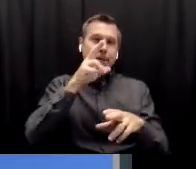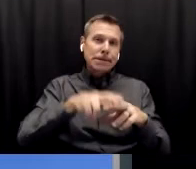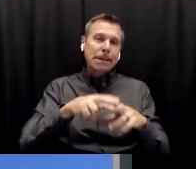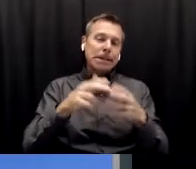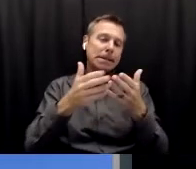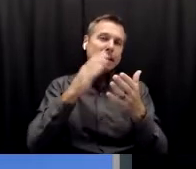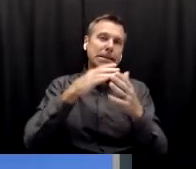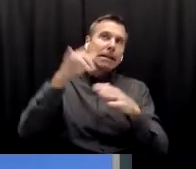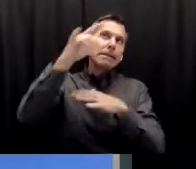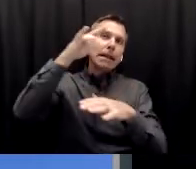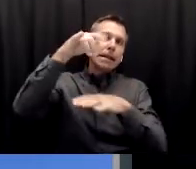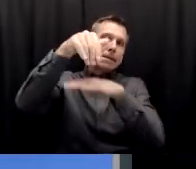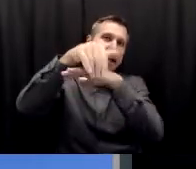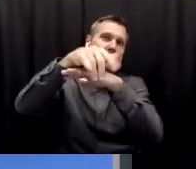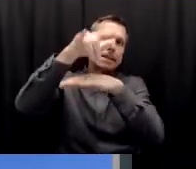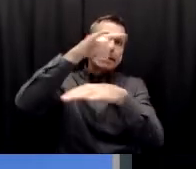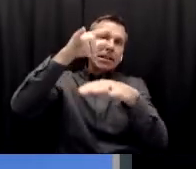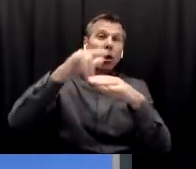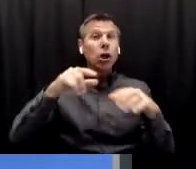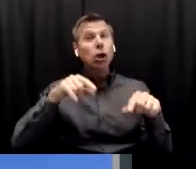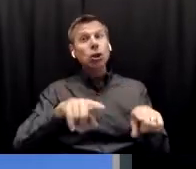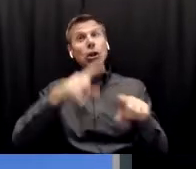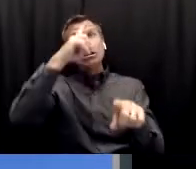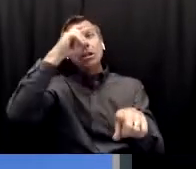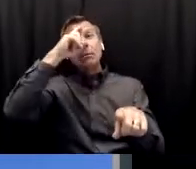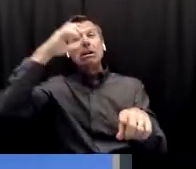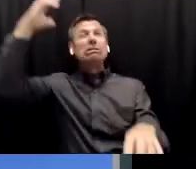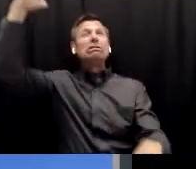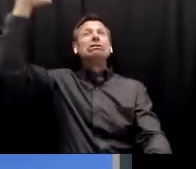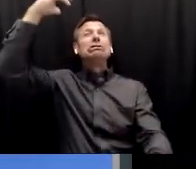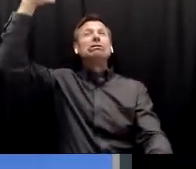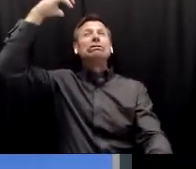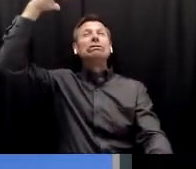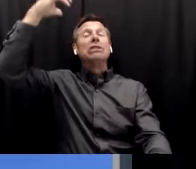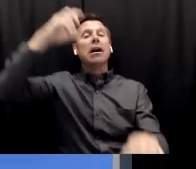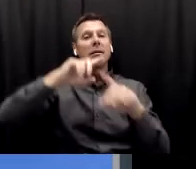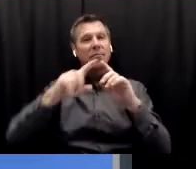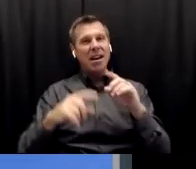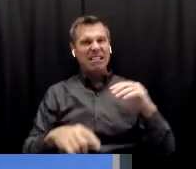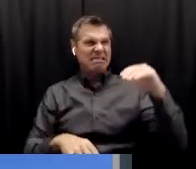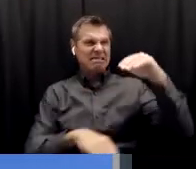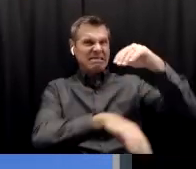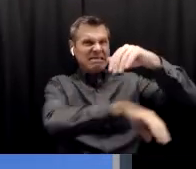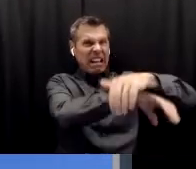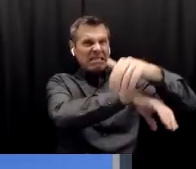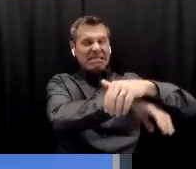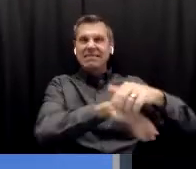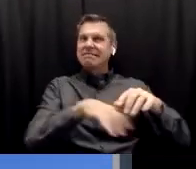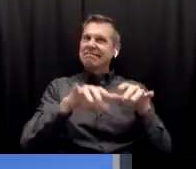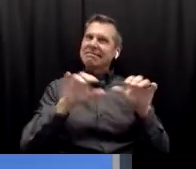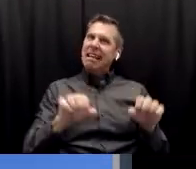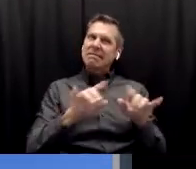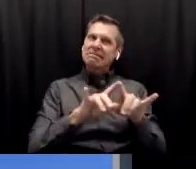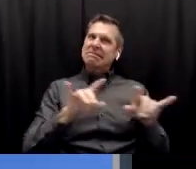It's also not pleasant to be flying in the middle of summer either, but it can also be unpleasant to be flying in the middle of the night as well. So